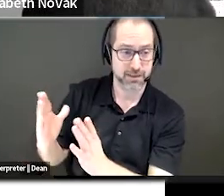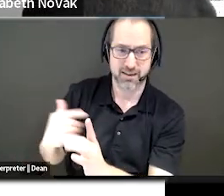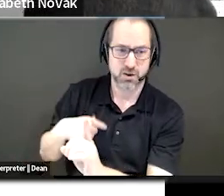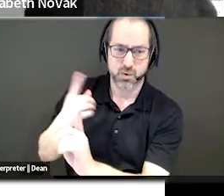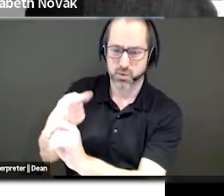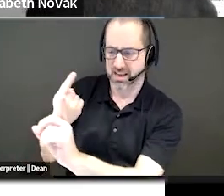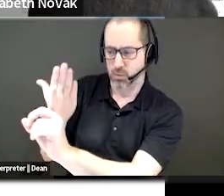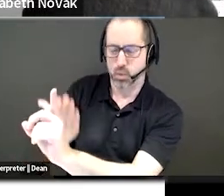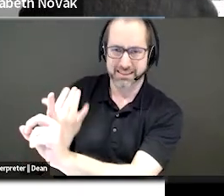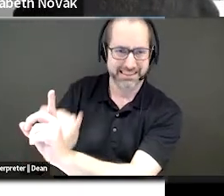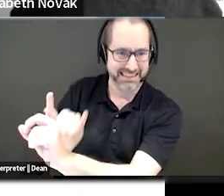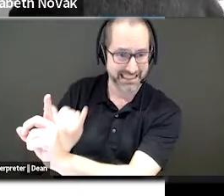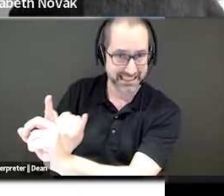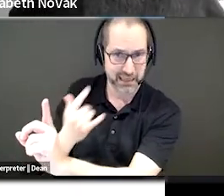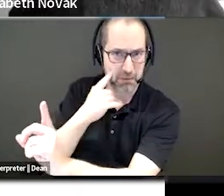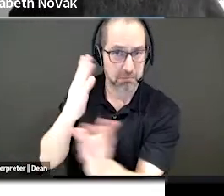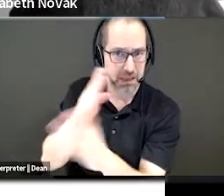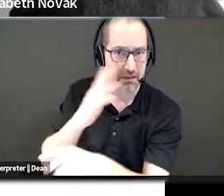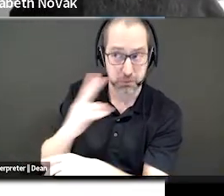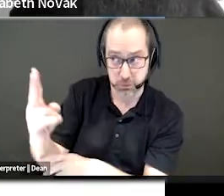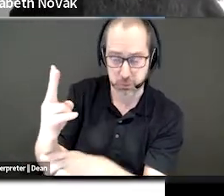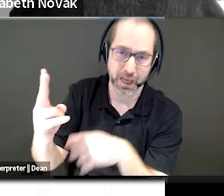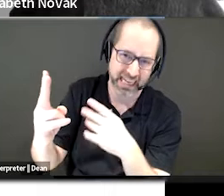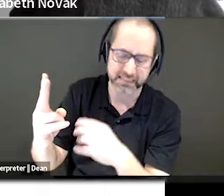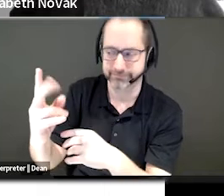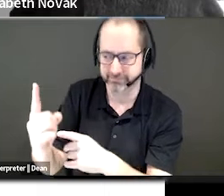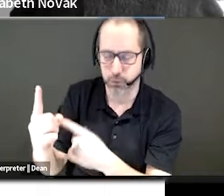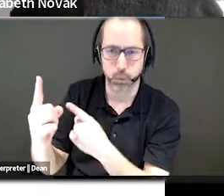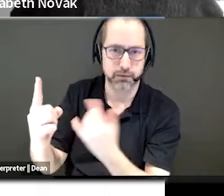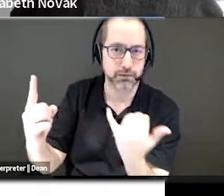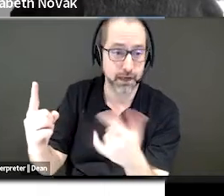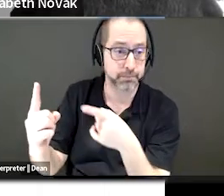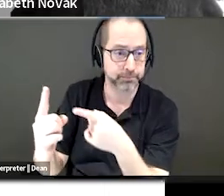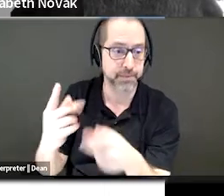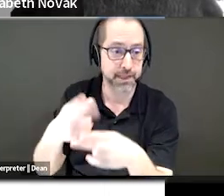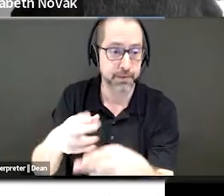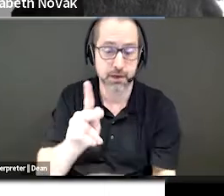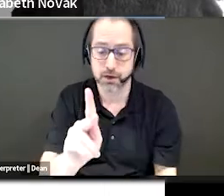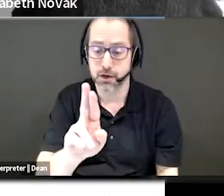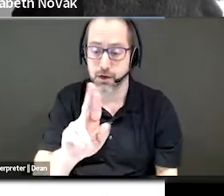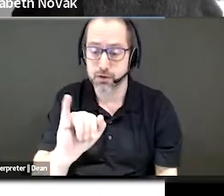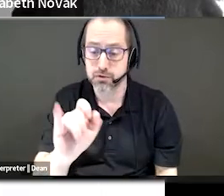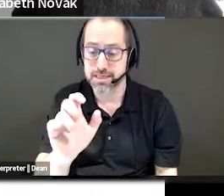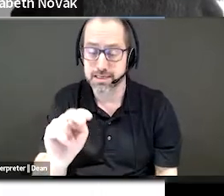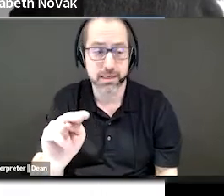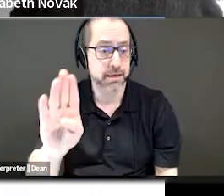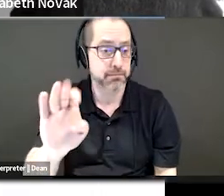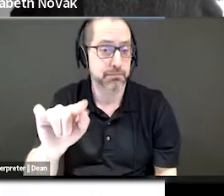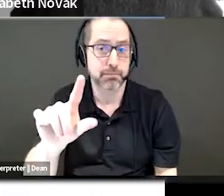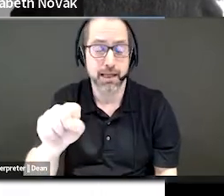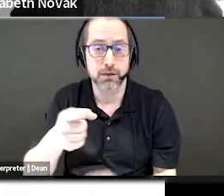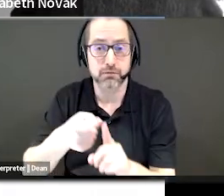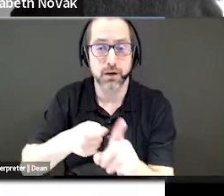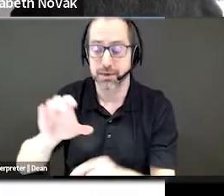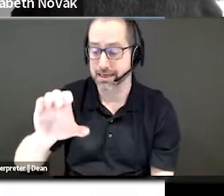who could be with us today, and that is Kristen Bellows from the Canadian Mental Health Association,